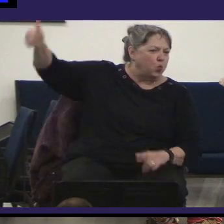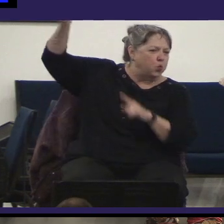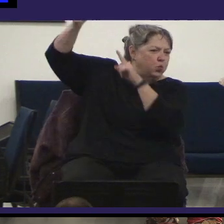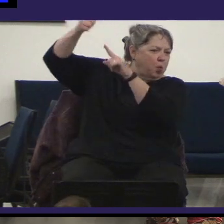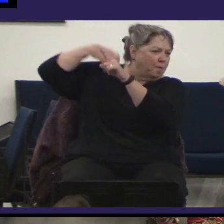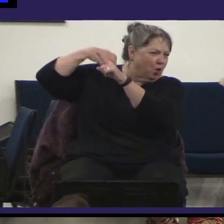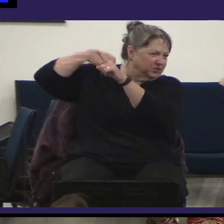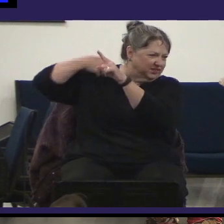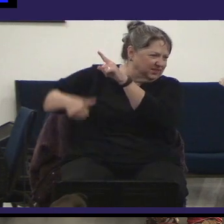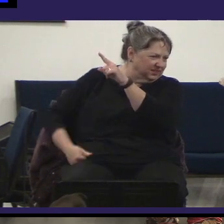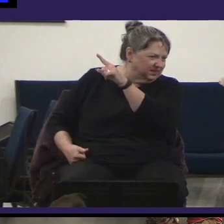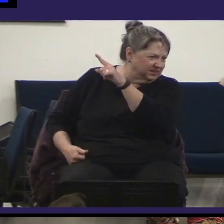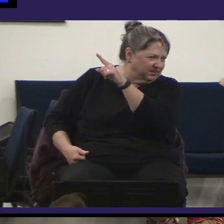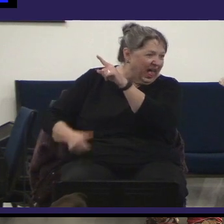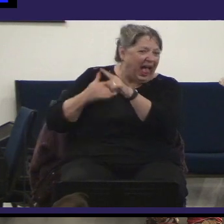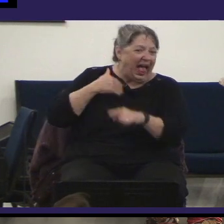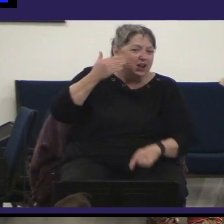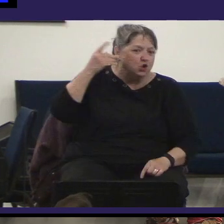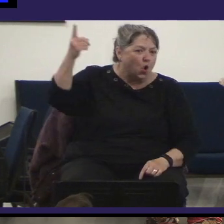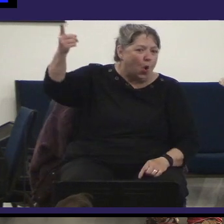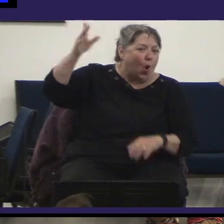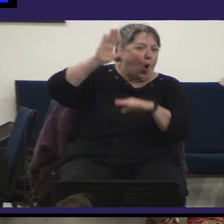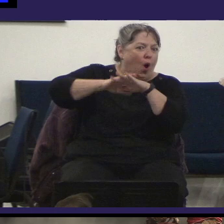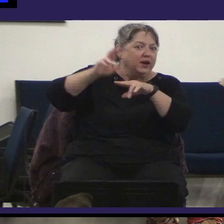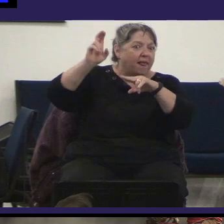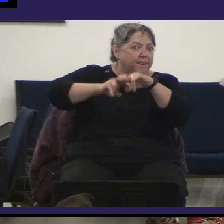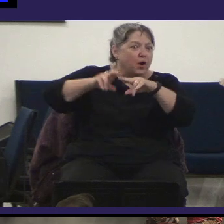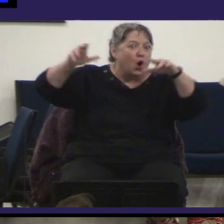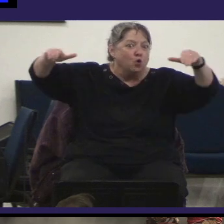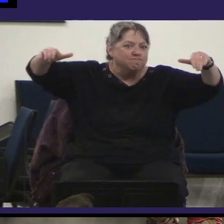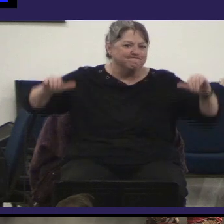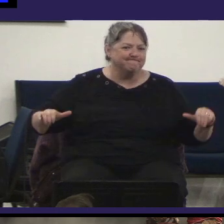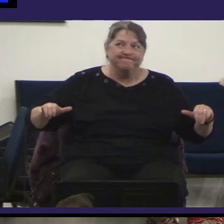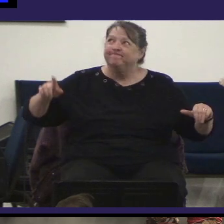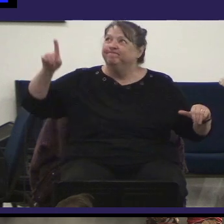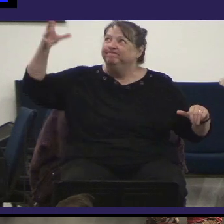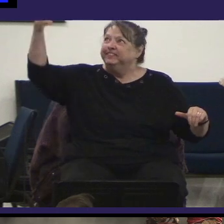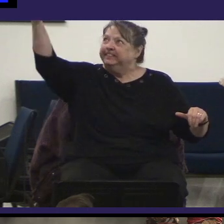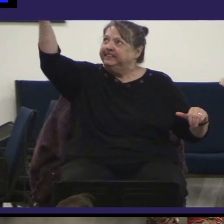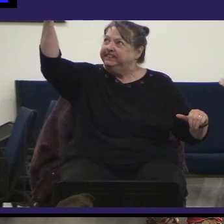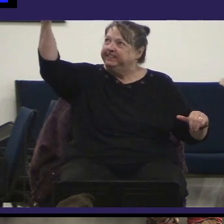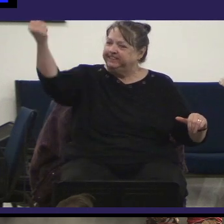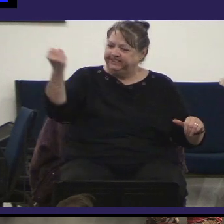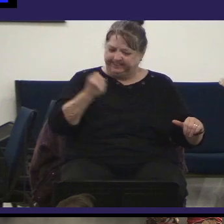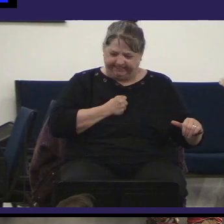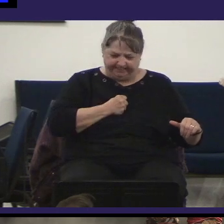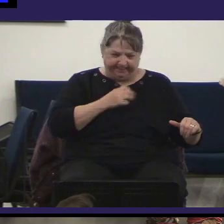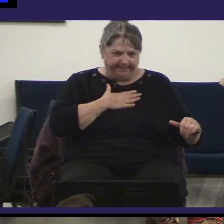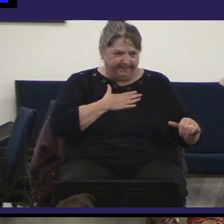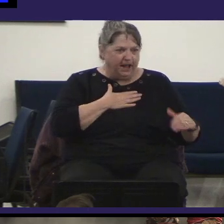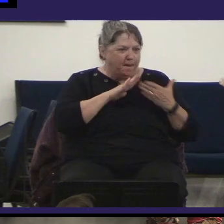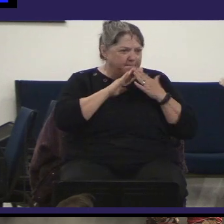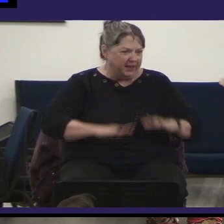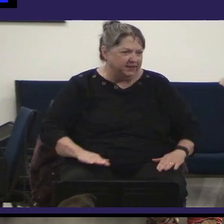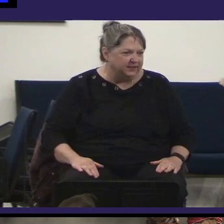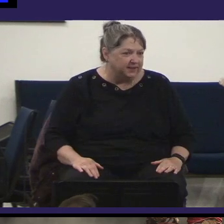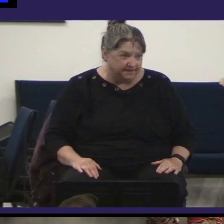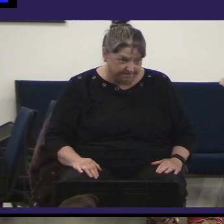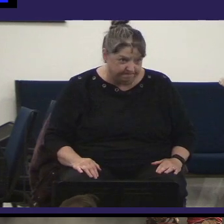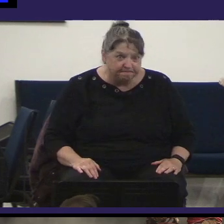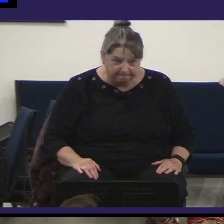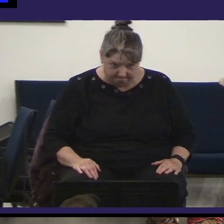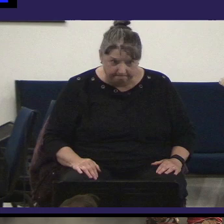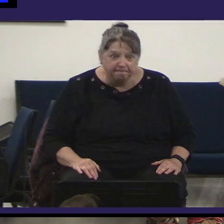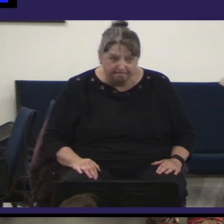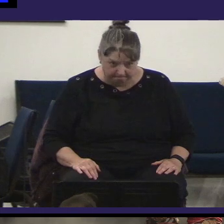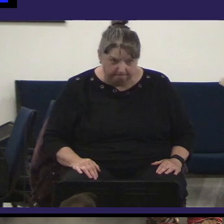in control. I know he's on the throne. And I have that peace governing. We have that peace. If we have that piece of the armor